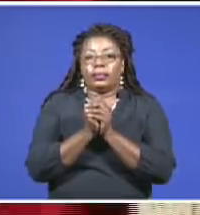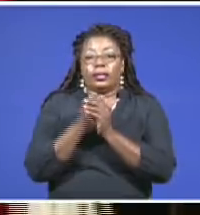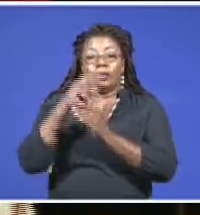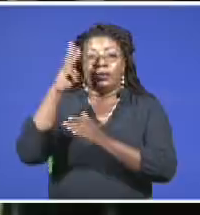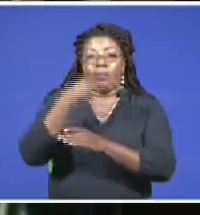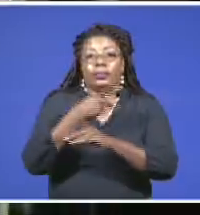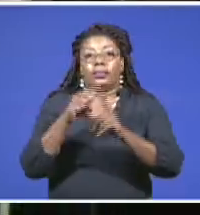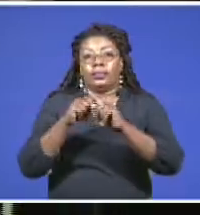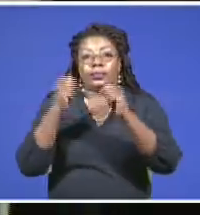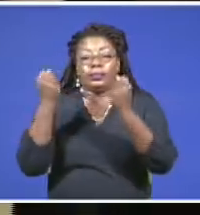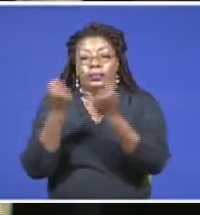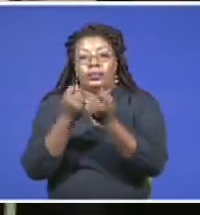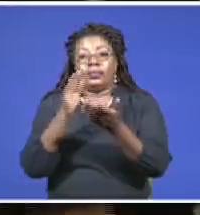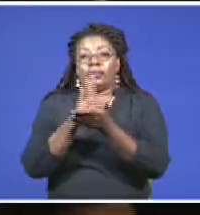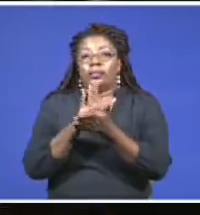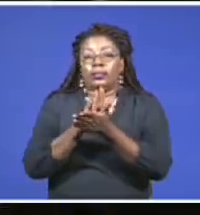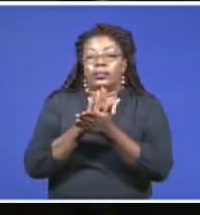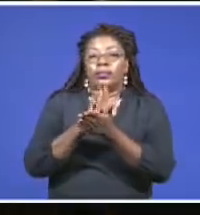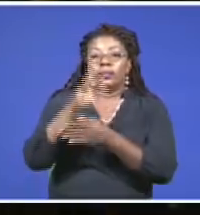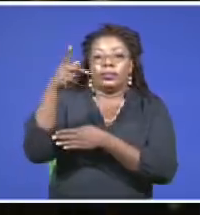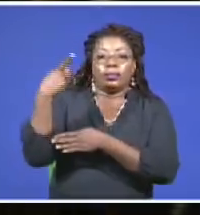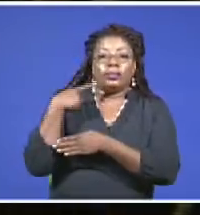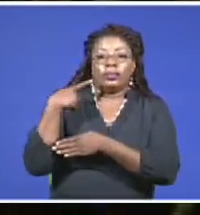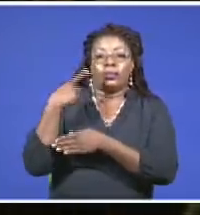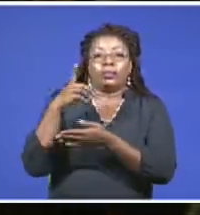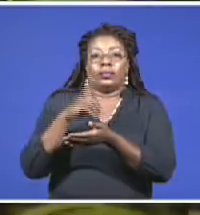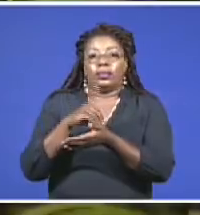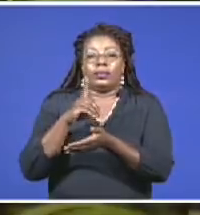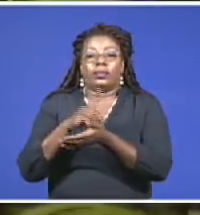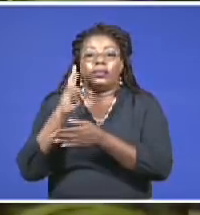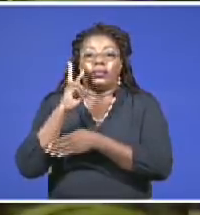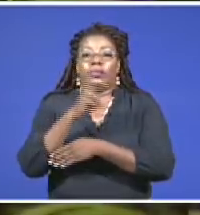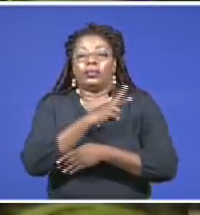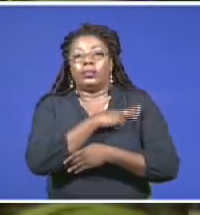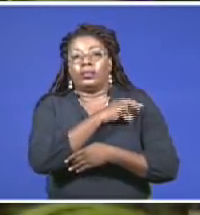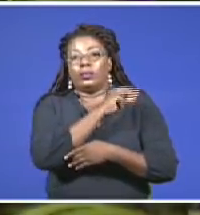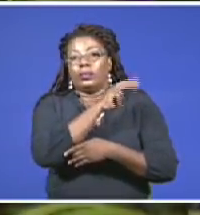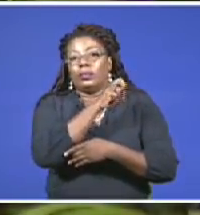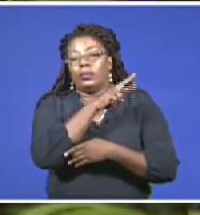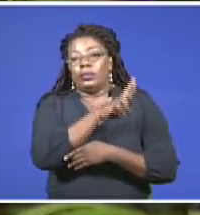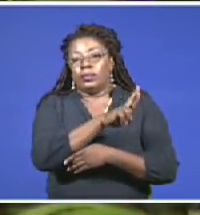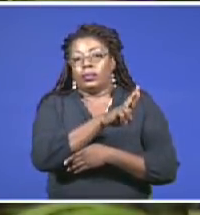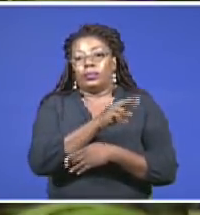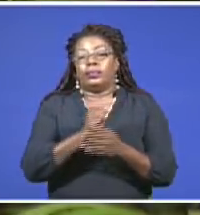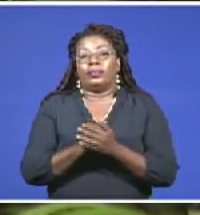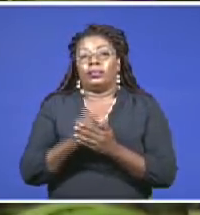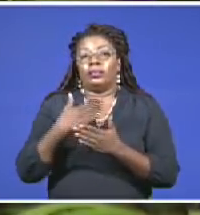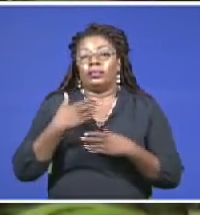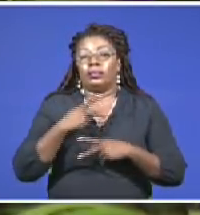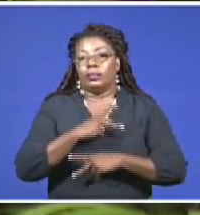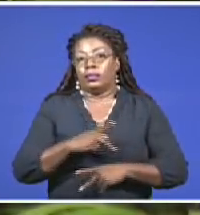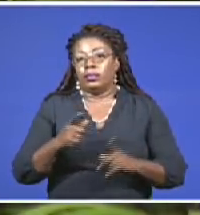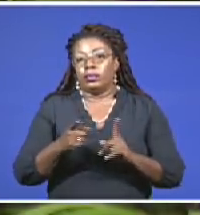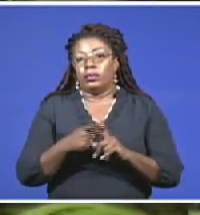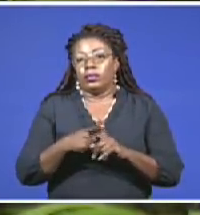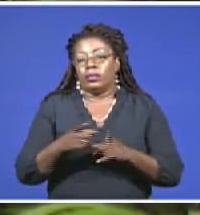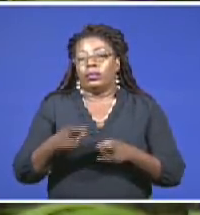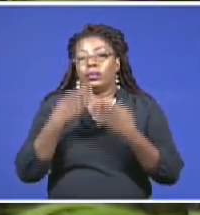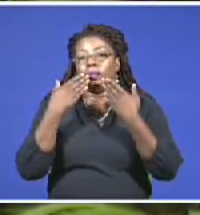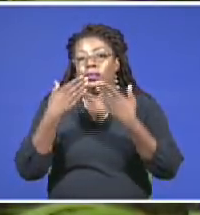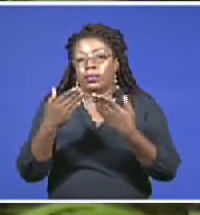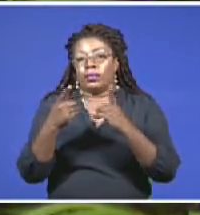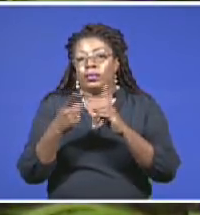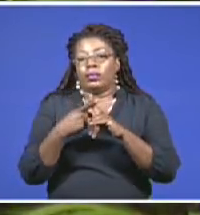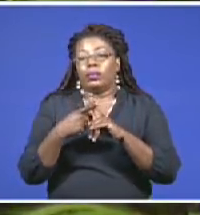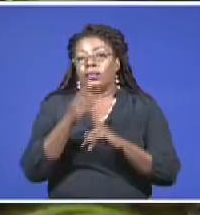Welcoming the teams was school principal Dr. Virginia Romer. It is my profound pleasure to extend thanks